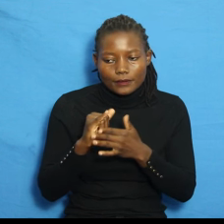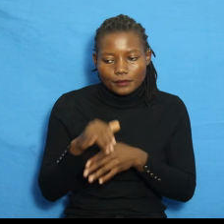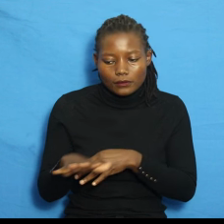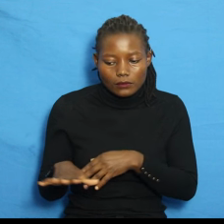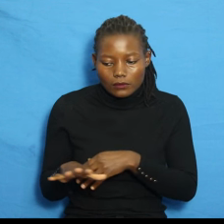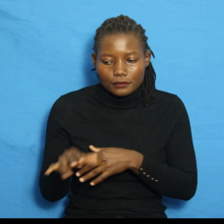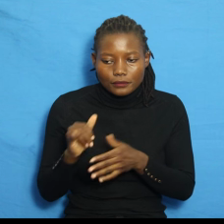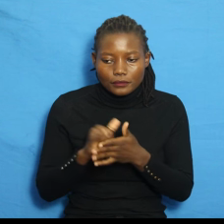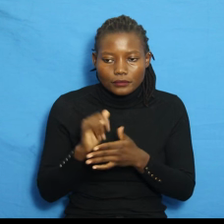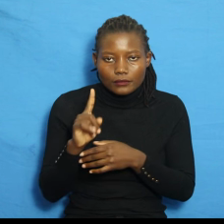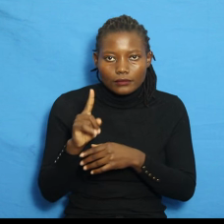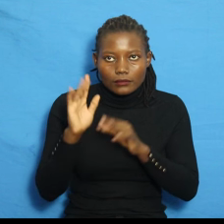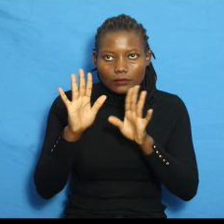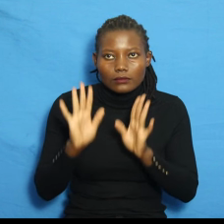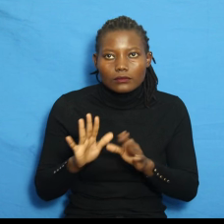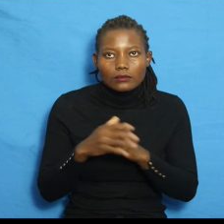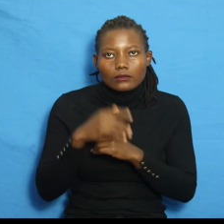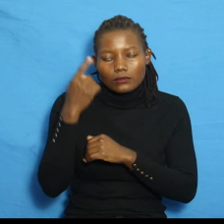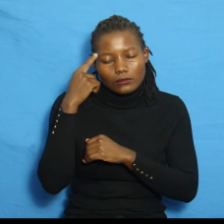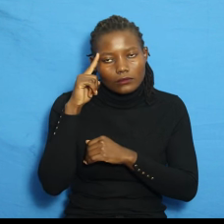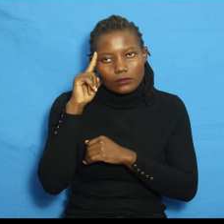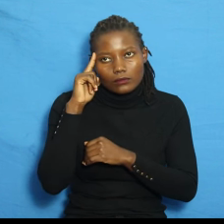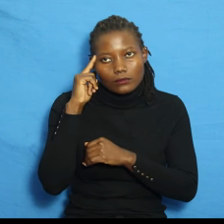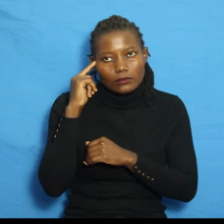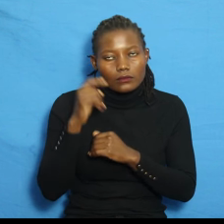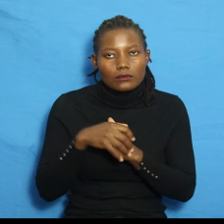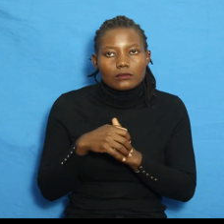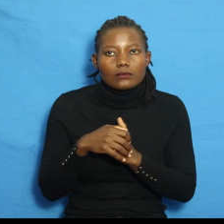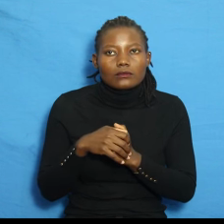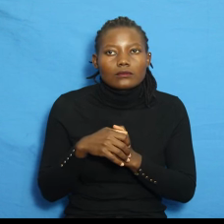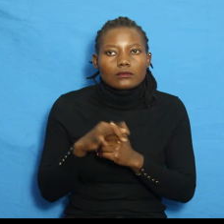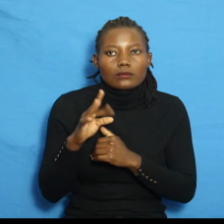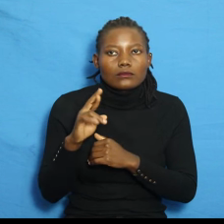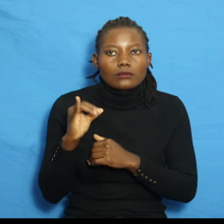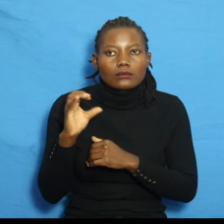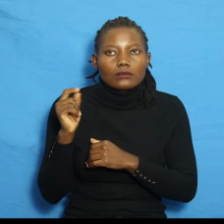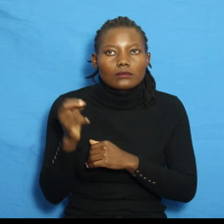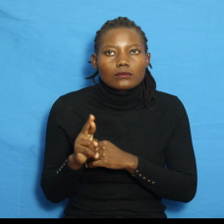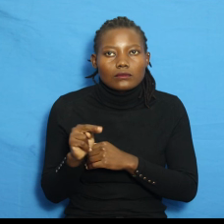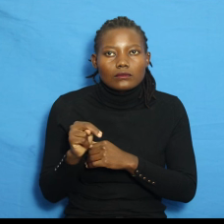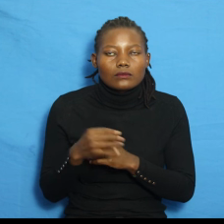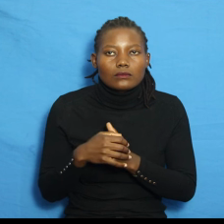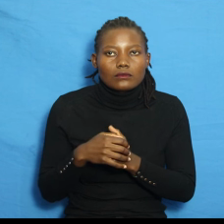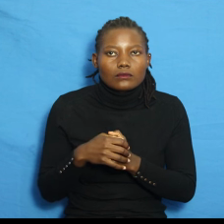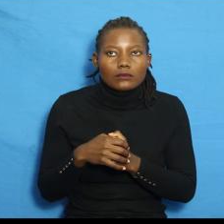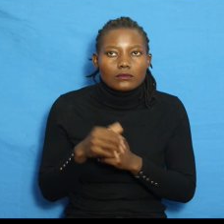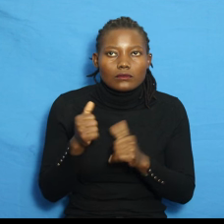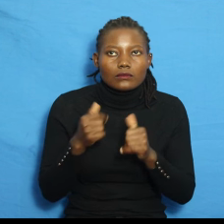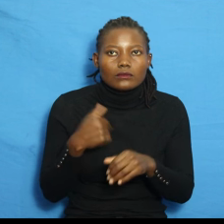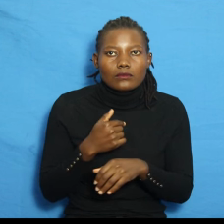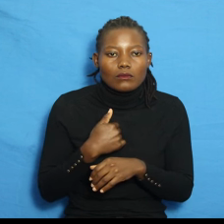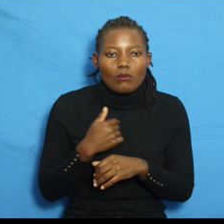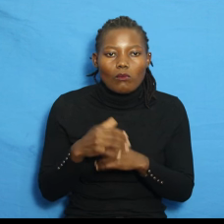that is necessary for contact with that ground. So that is one importance of this coefficient of